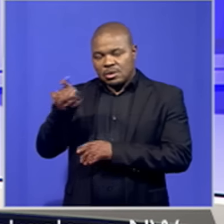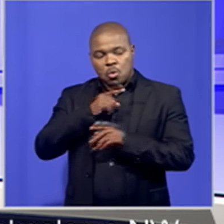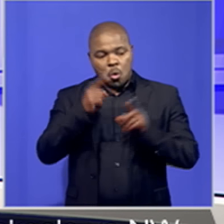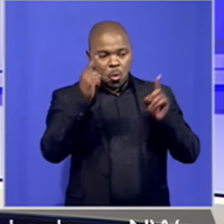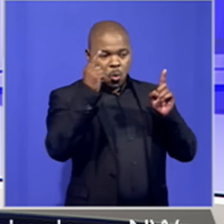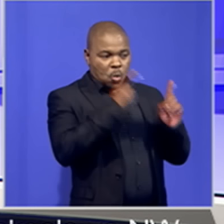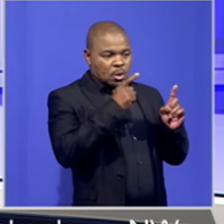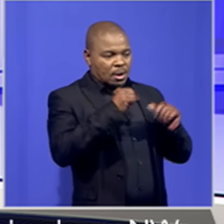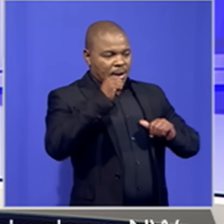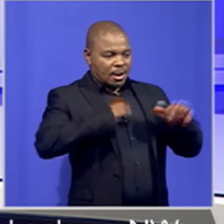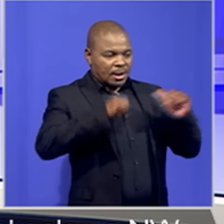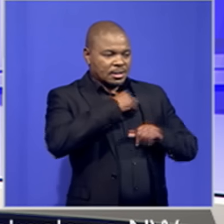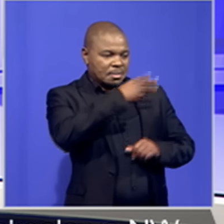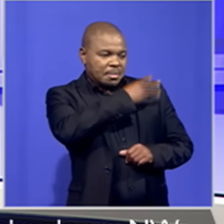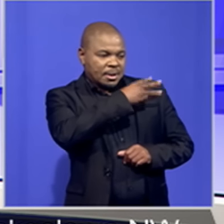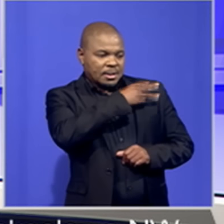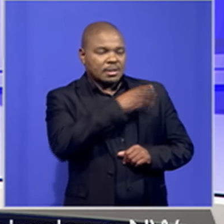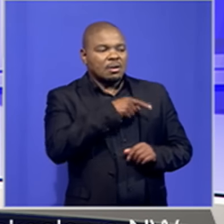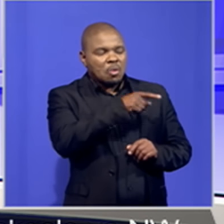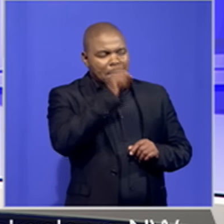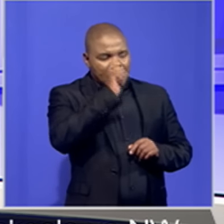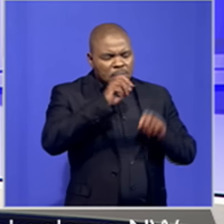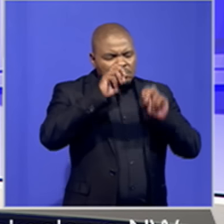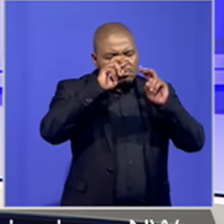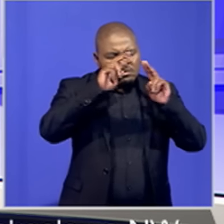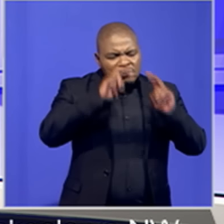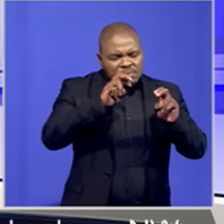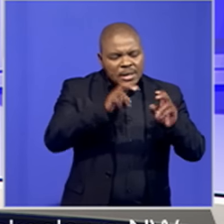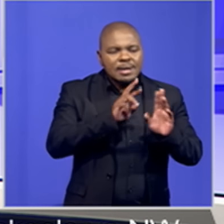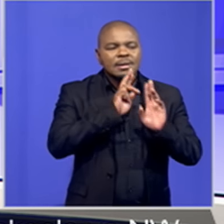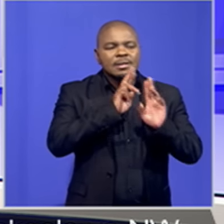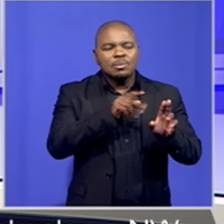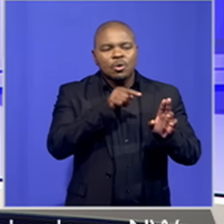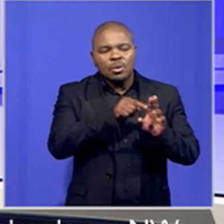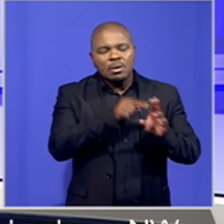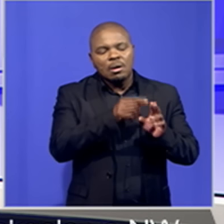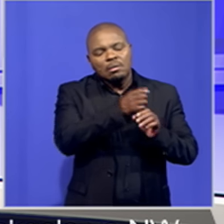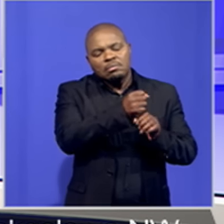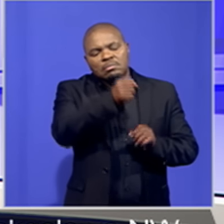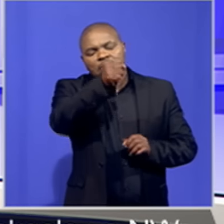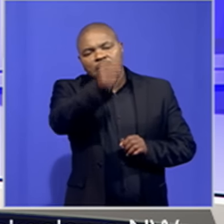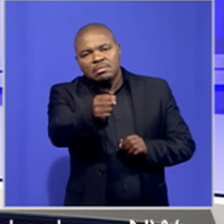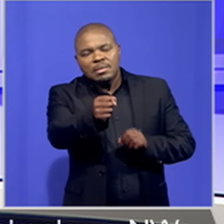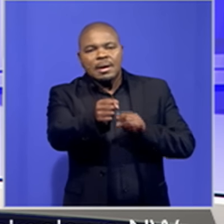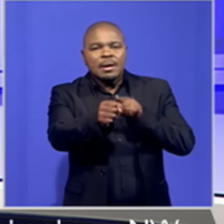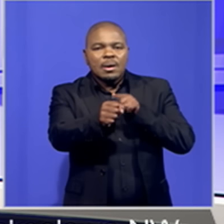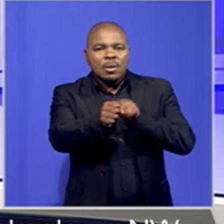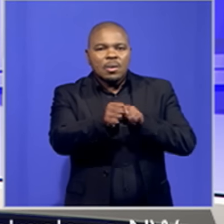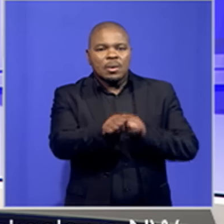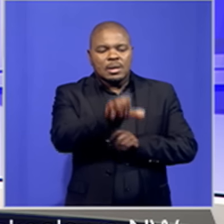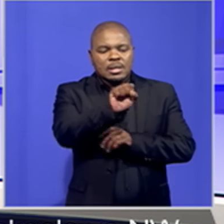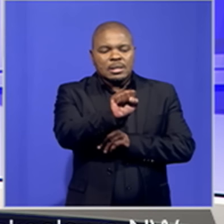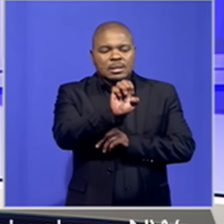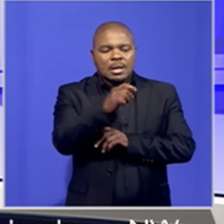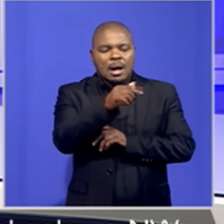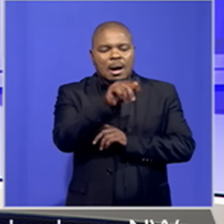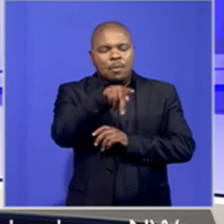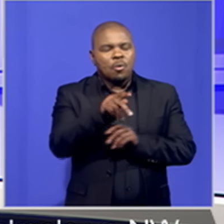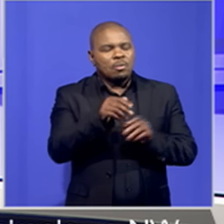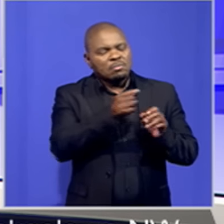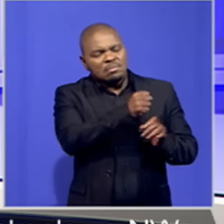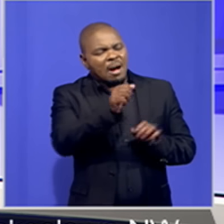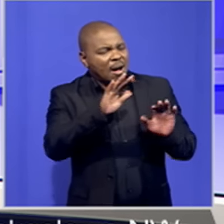mogolo wa nama o sa tshwere wa Maloba go sekaseka ka botlalo pegelo ya nakwana e ka ga go thapiwa ga Modisanyana Segapo jaaka